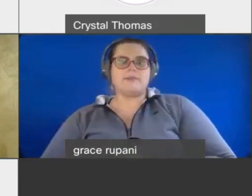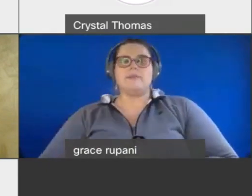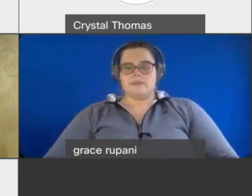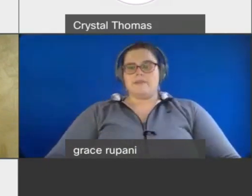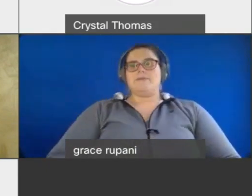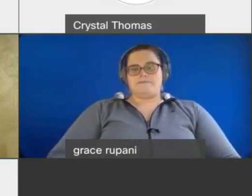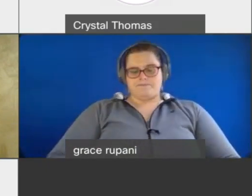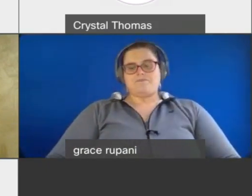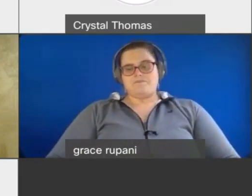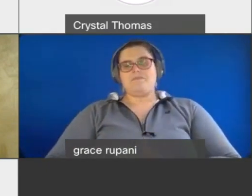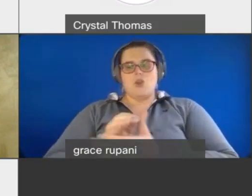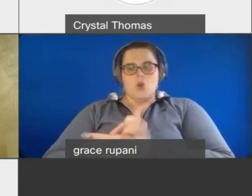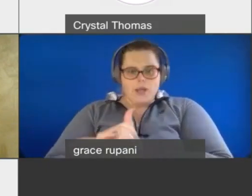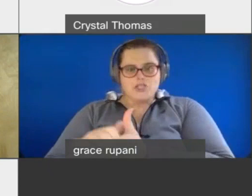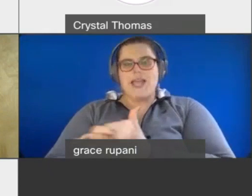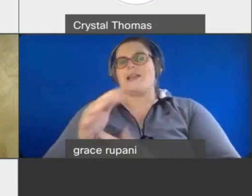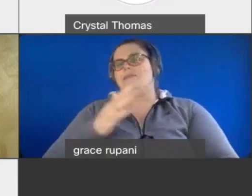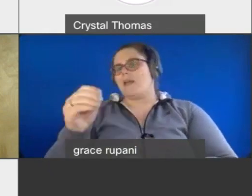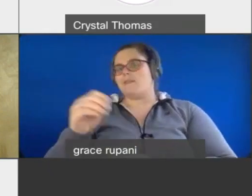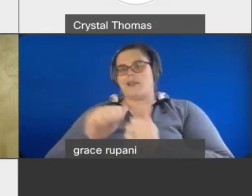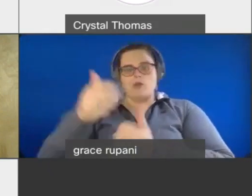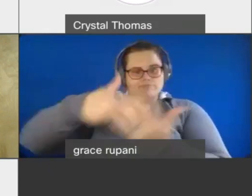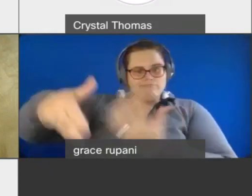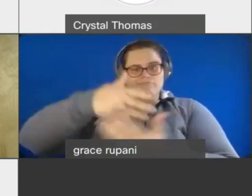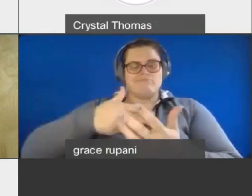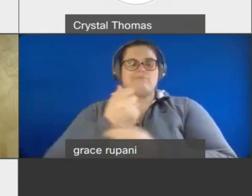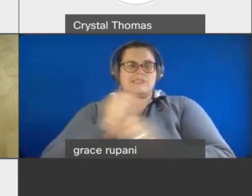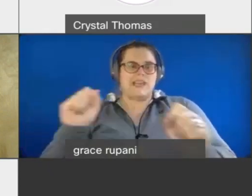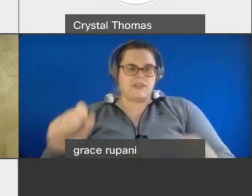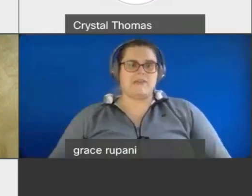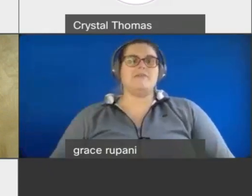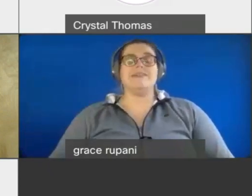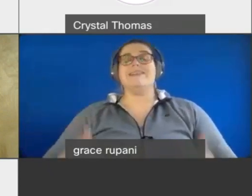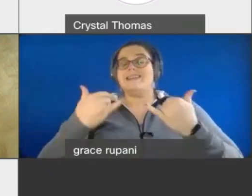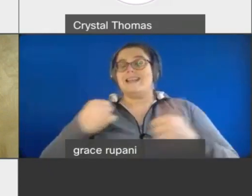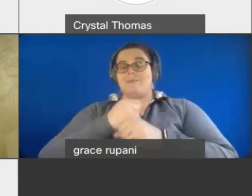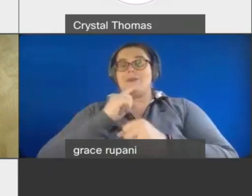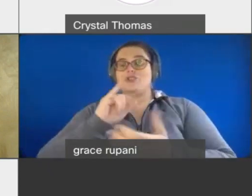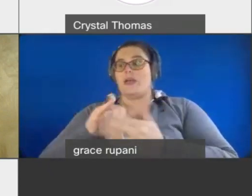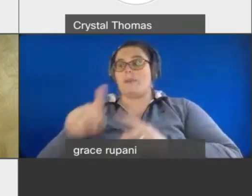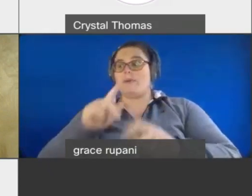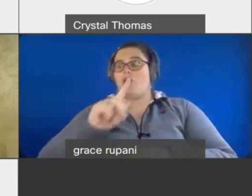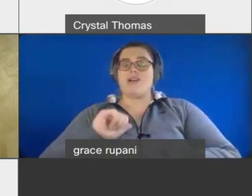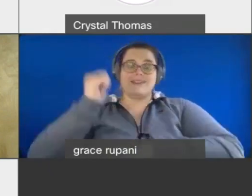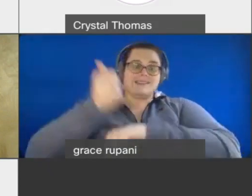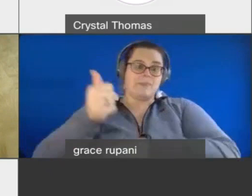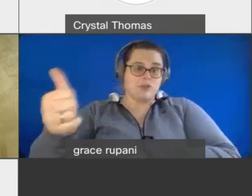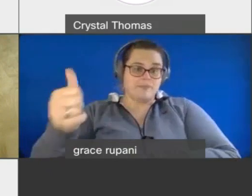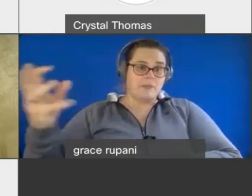practices. We're also just making sure that our person supported are now reestablishing themselves back into the community. So we're more so doing